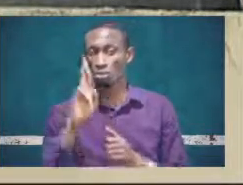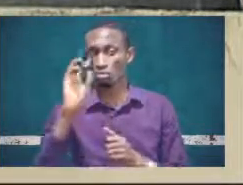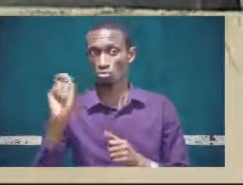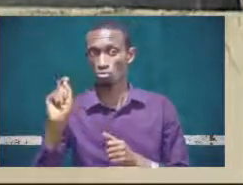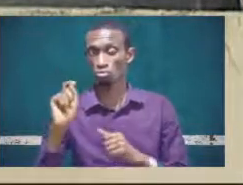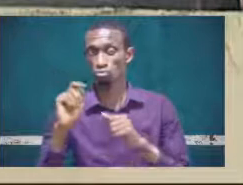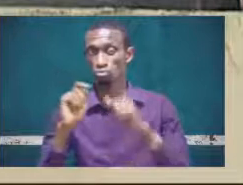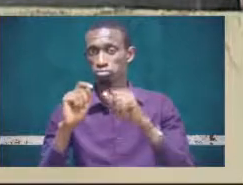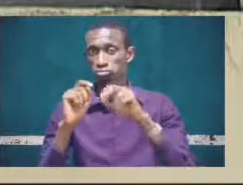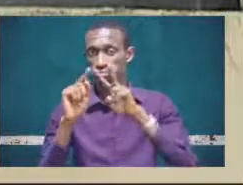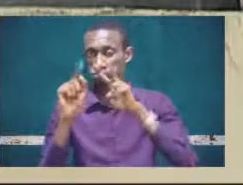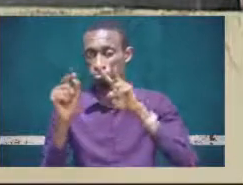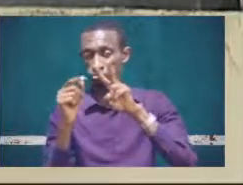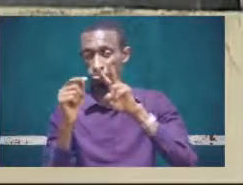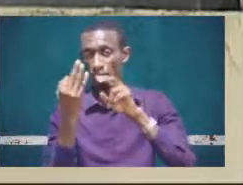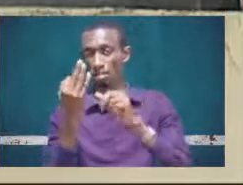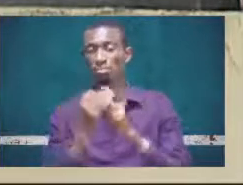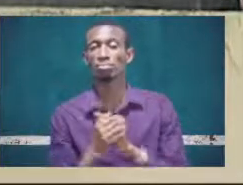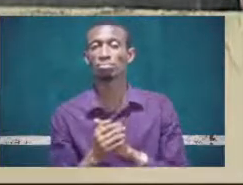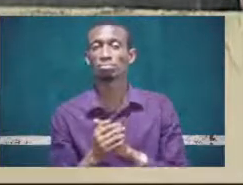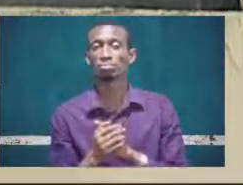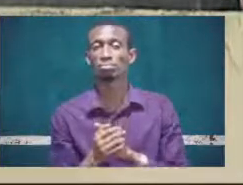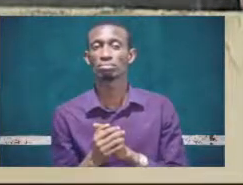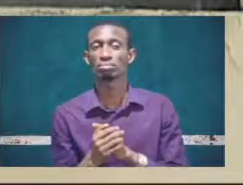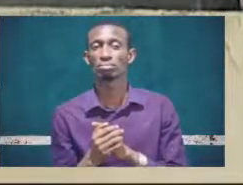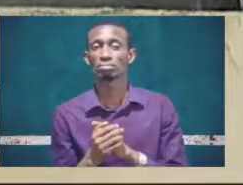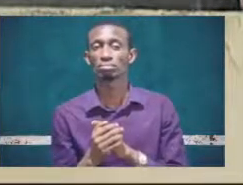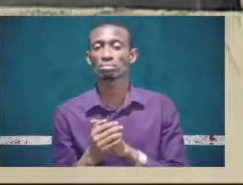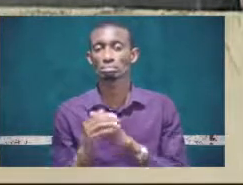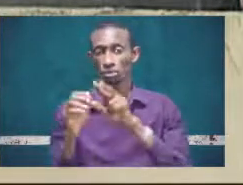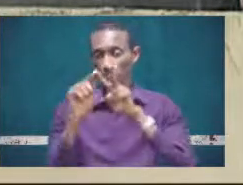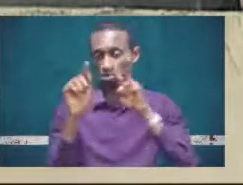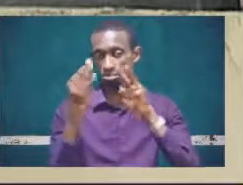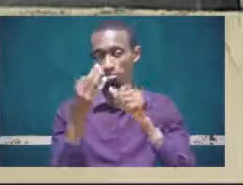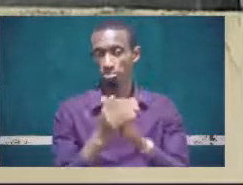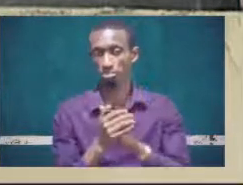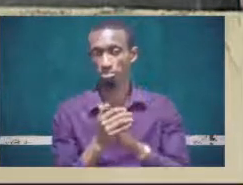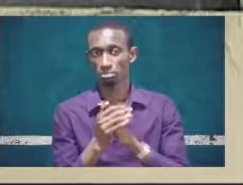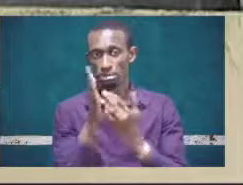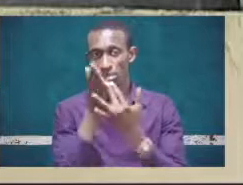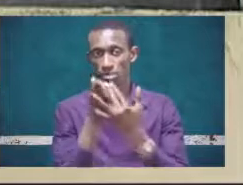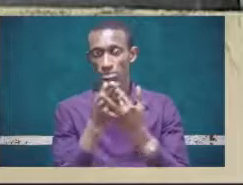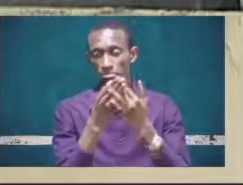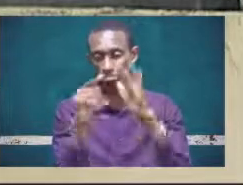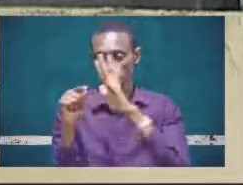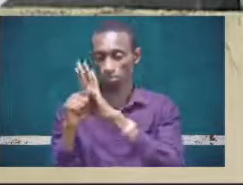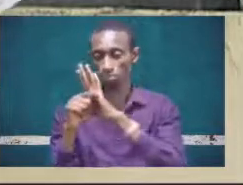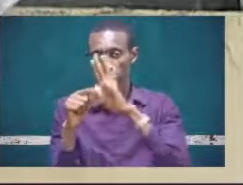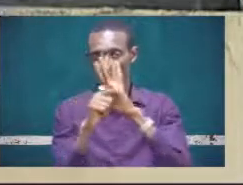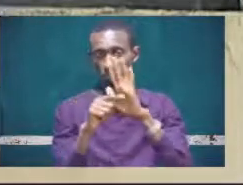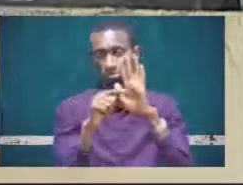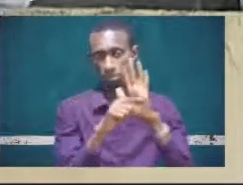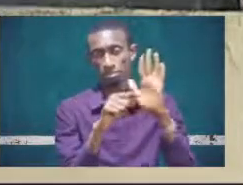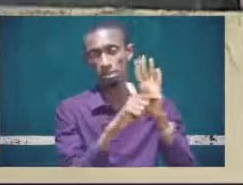-3, and there it is also square root of 3. The sign between them will be negative,